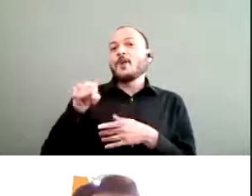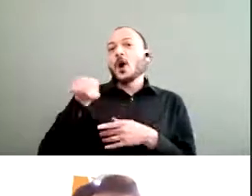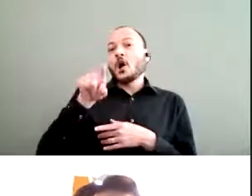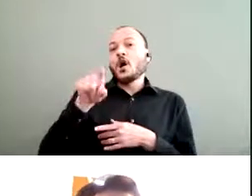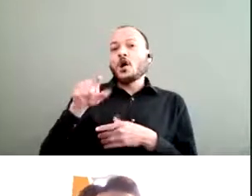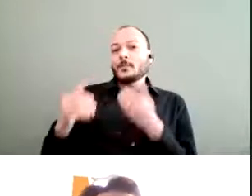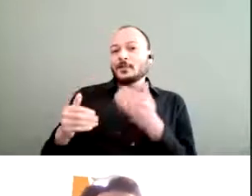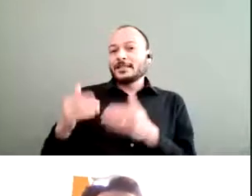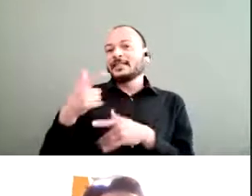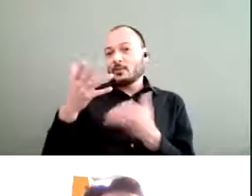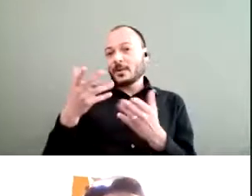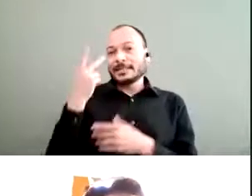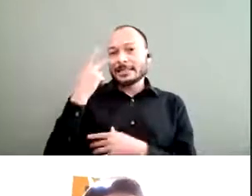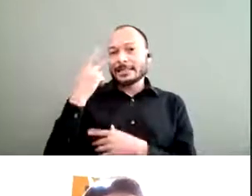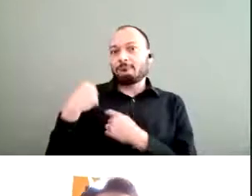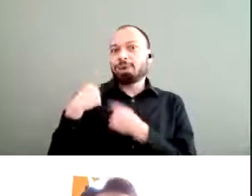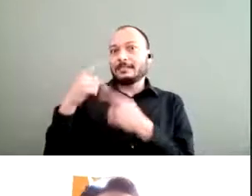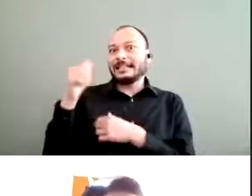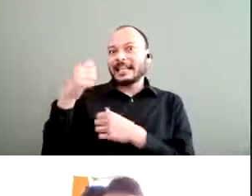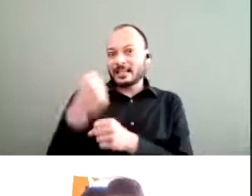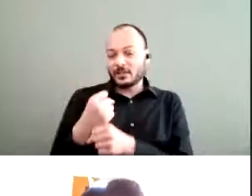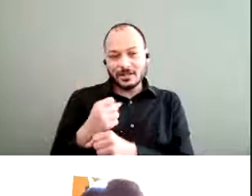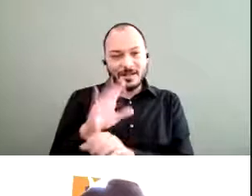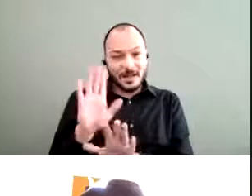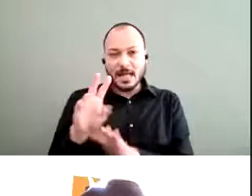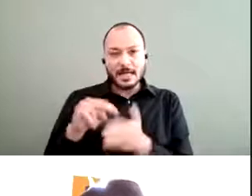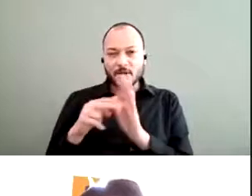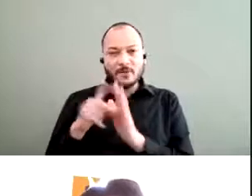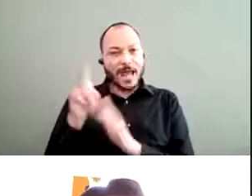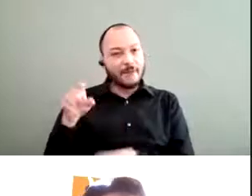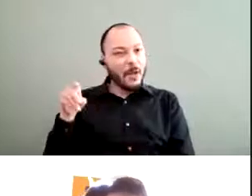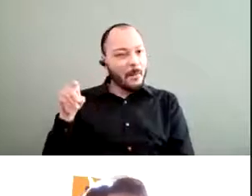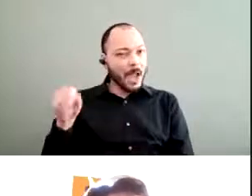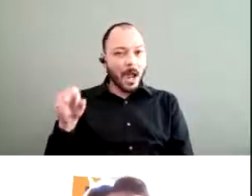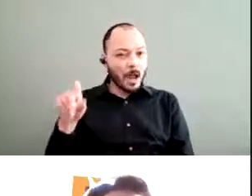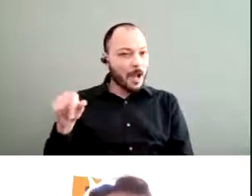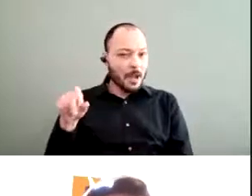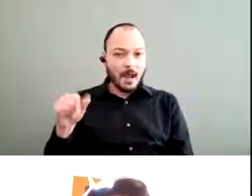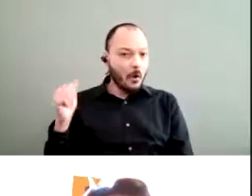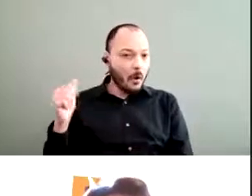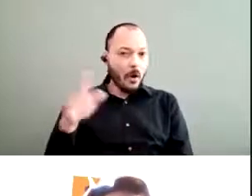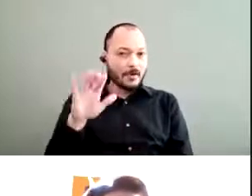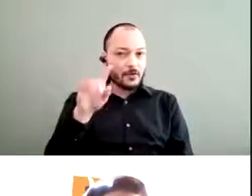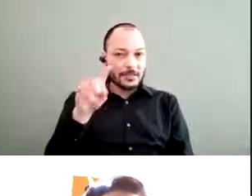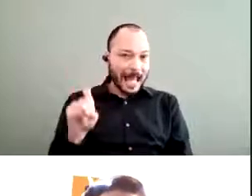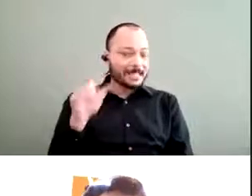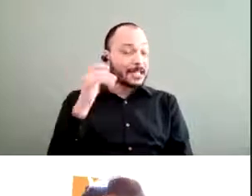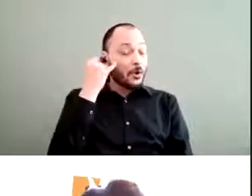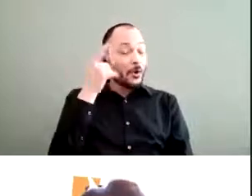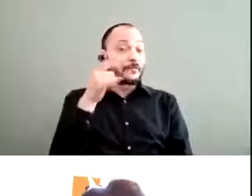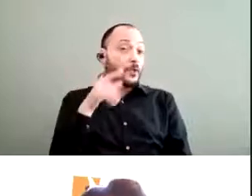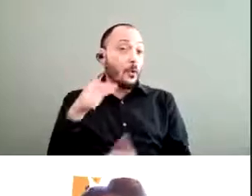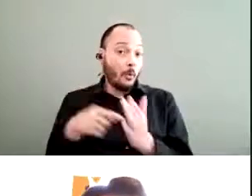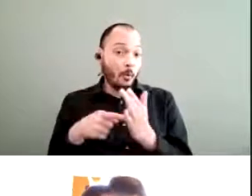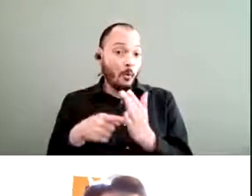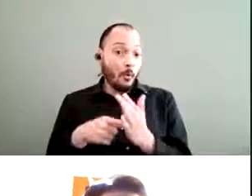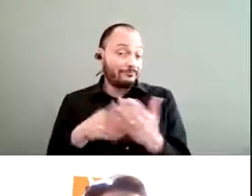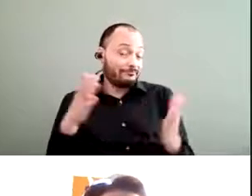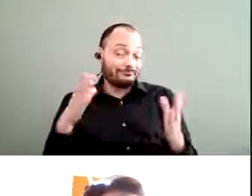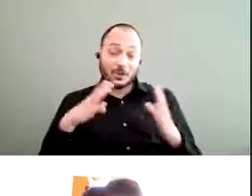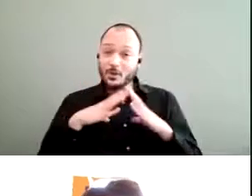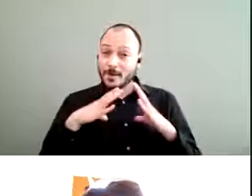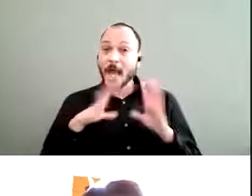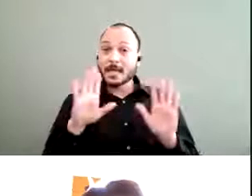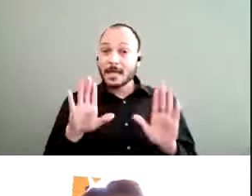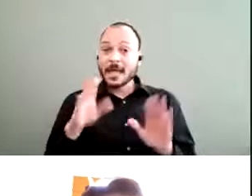years. It doesn't mean you have to have paid all of your taxes, or if you end up owing money, that's okay. As long as